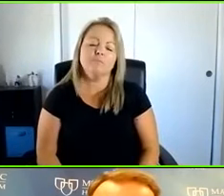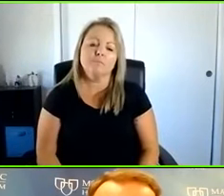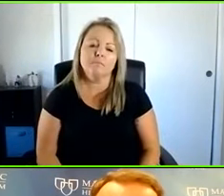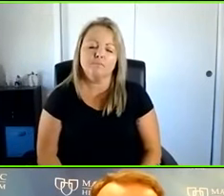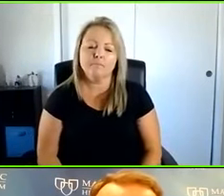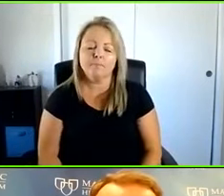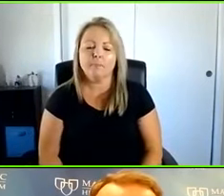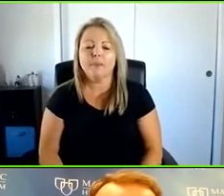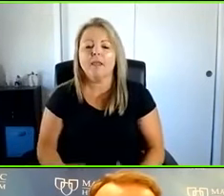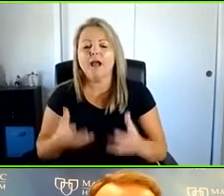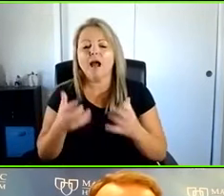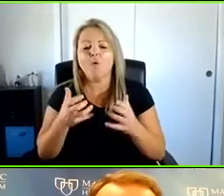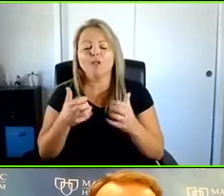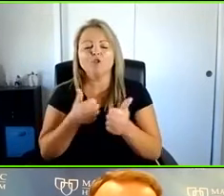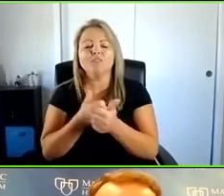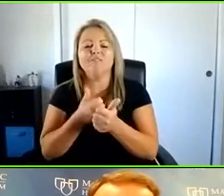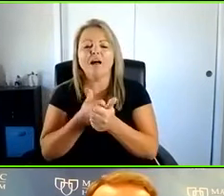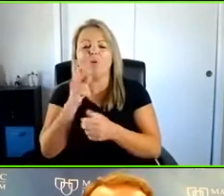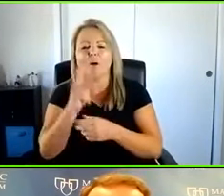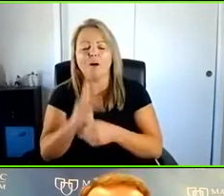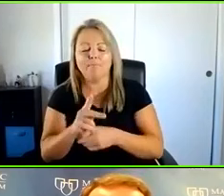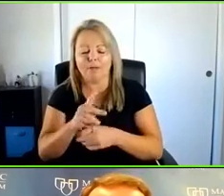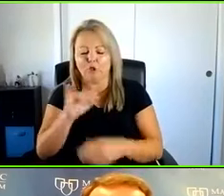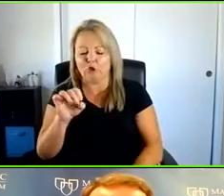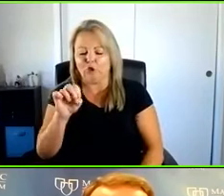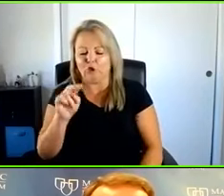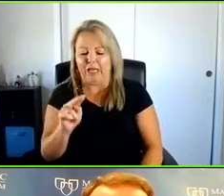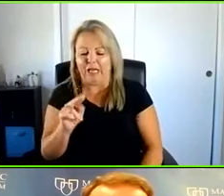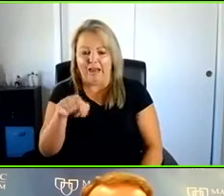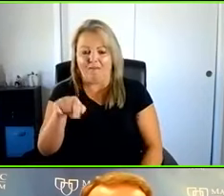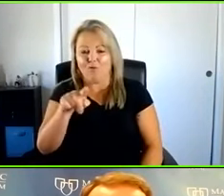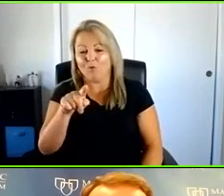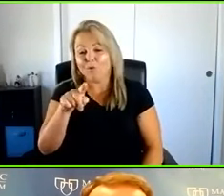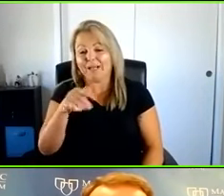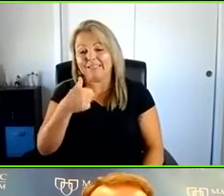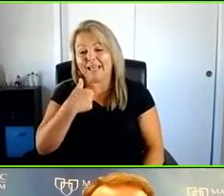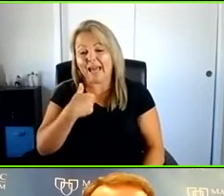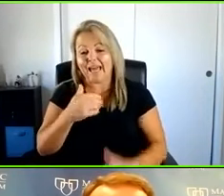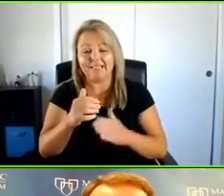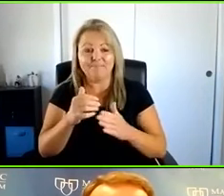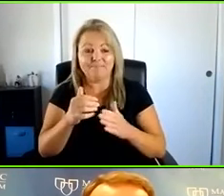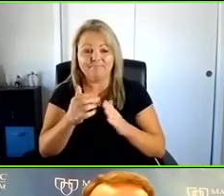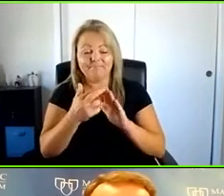I would just follow up to that. Jen, have you guys given any guidance